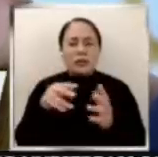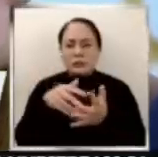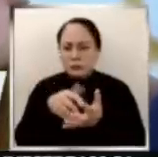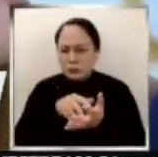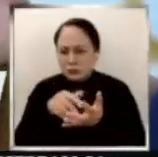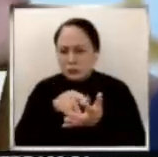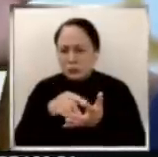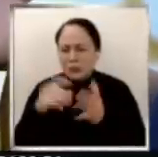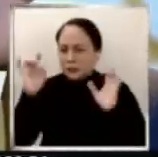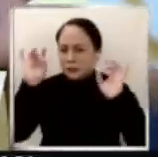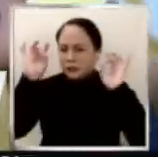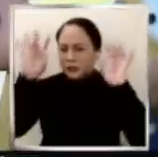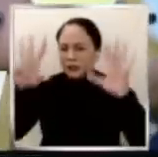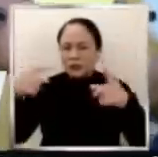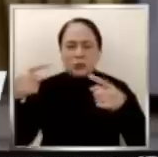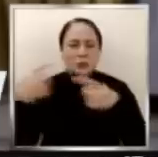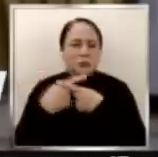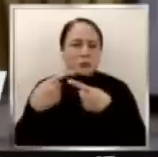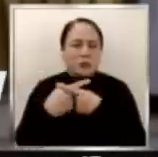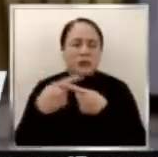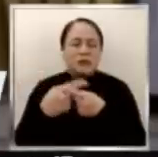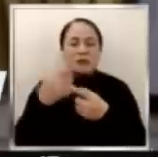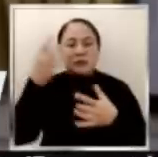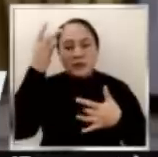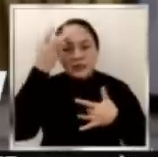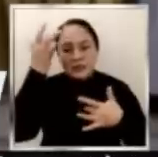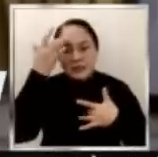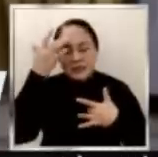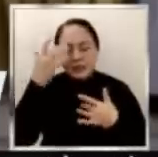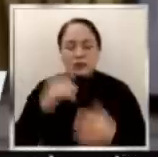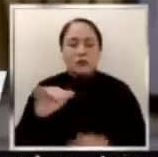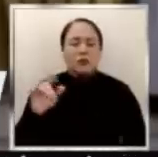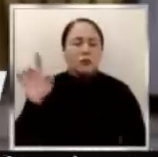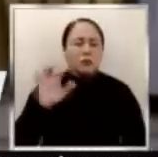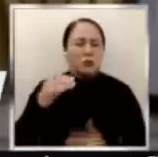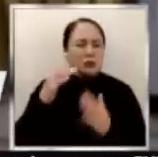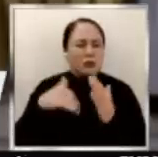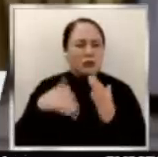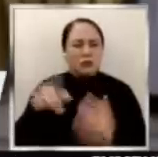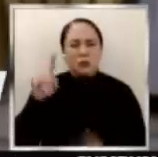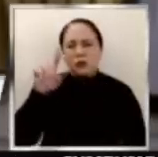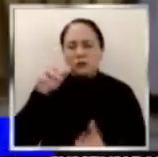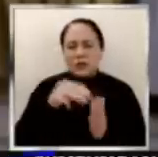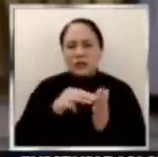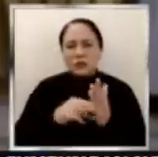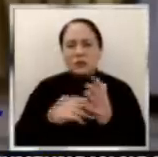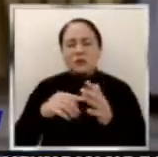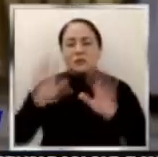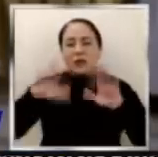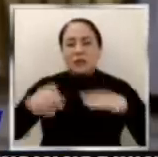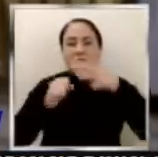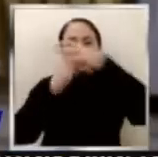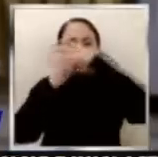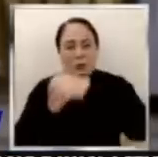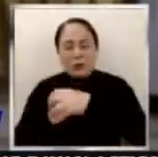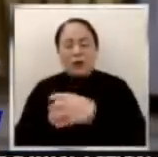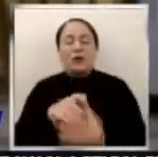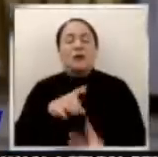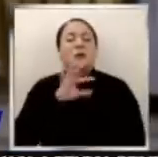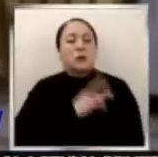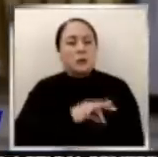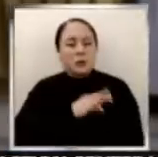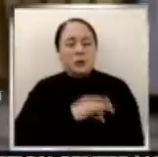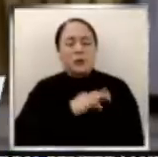of complications from illnesses. Kulang 1 milyong batang bansot ang inasahang makikinabang sa proyekto na residente